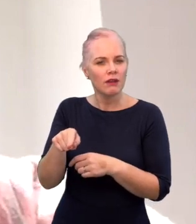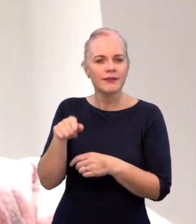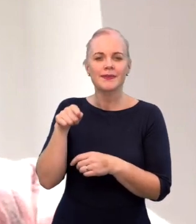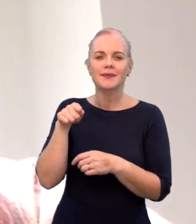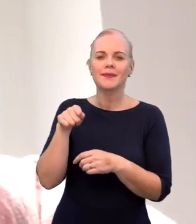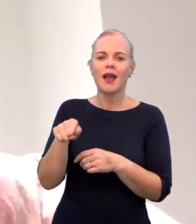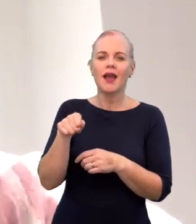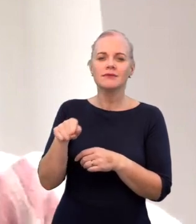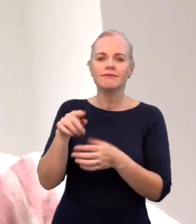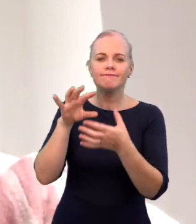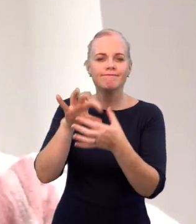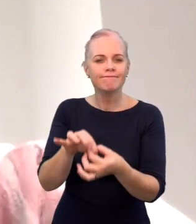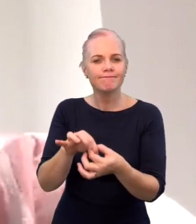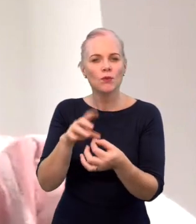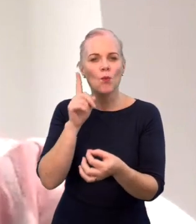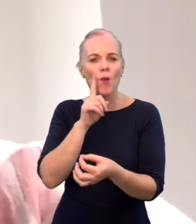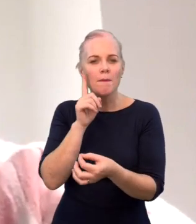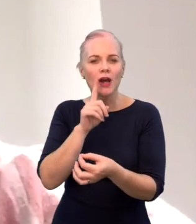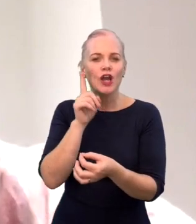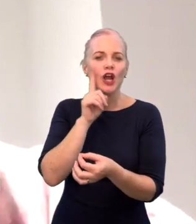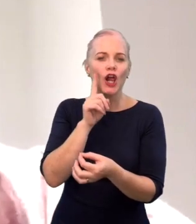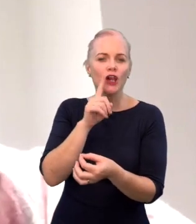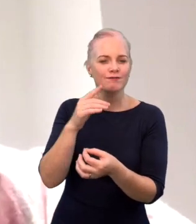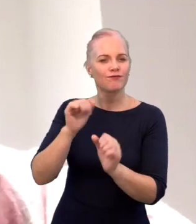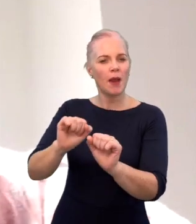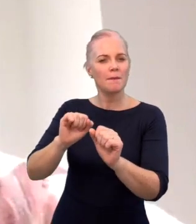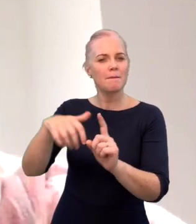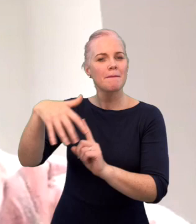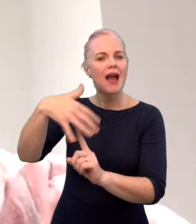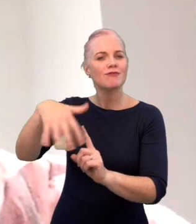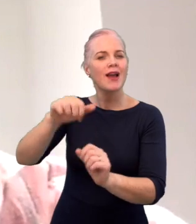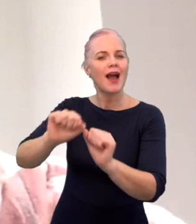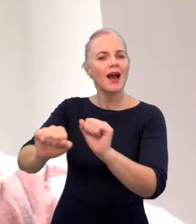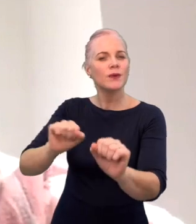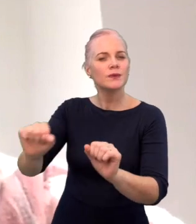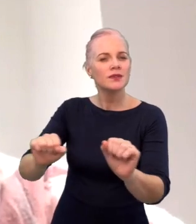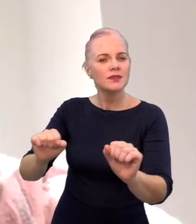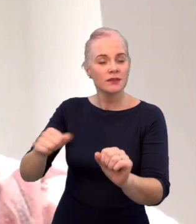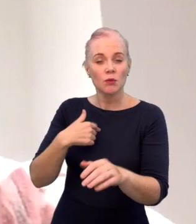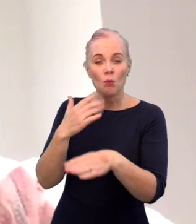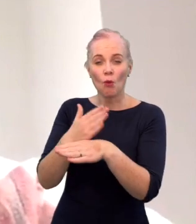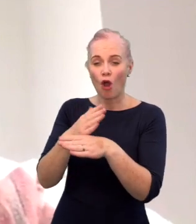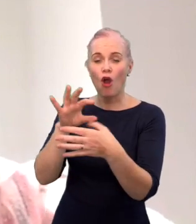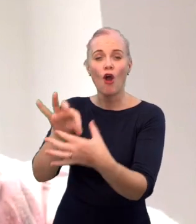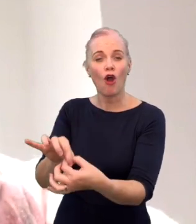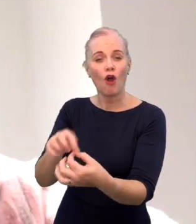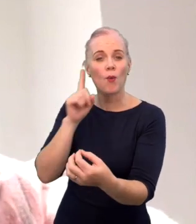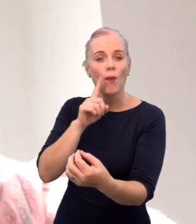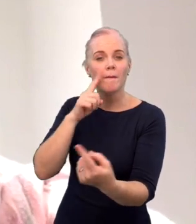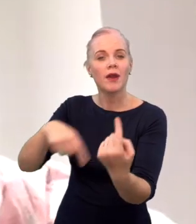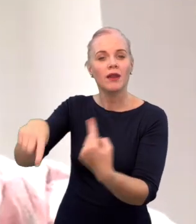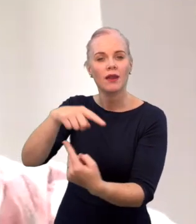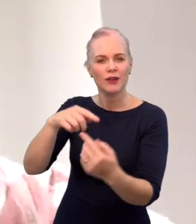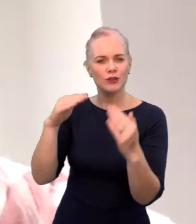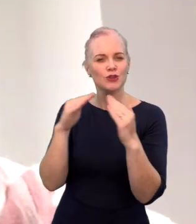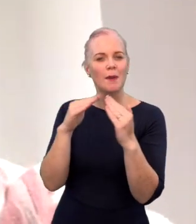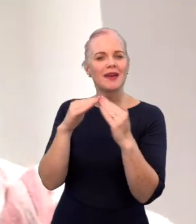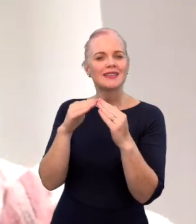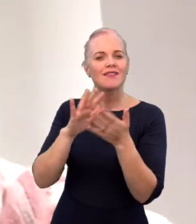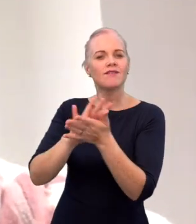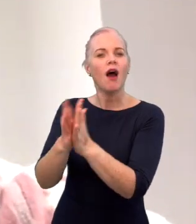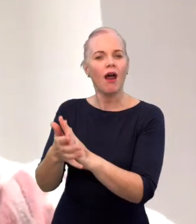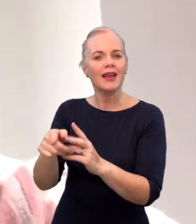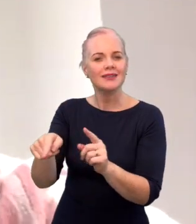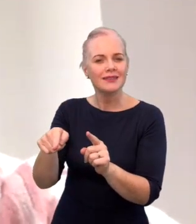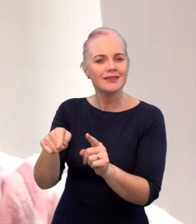not-for-profit organisation, and I work with primarily women and girls from marginalised backgrounds. And I was working with a group of women who were survivors of